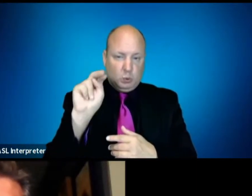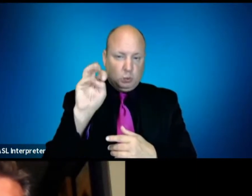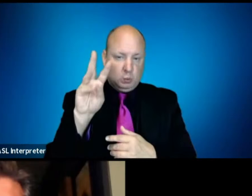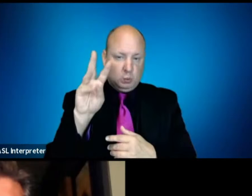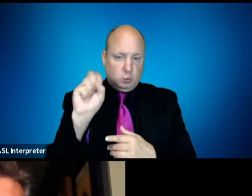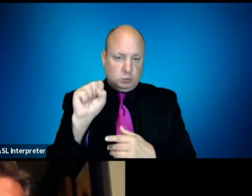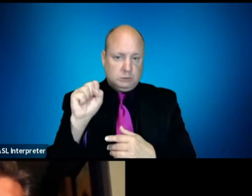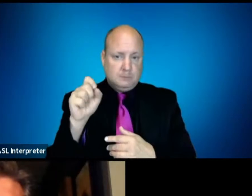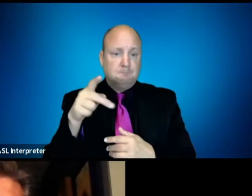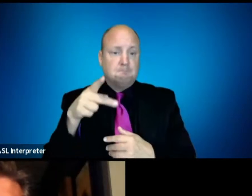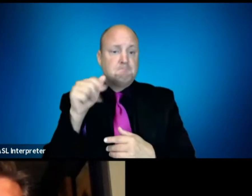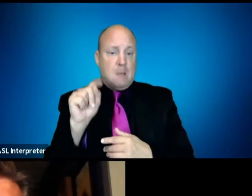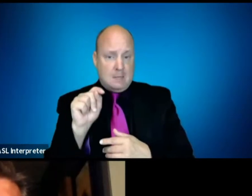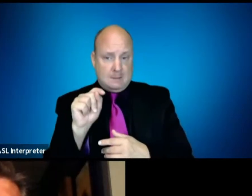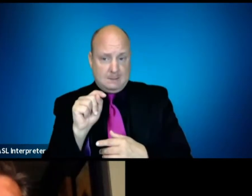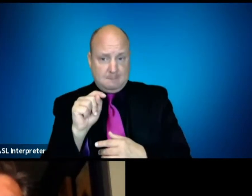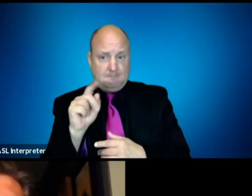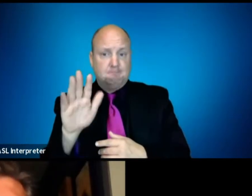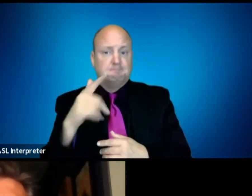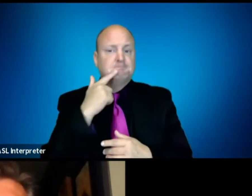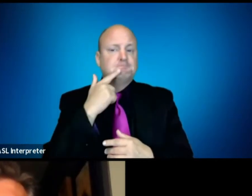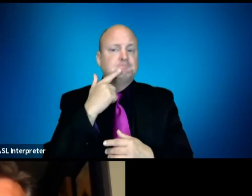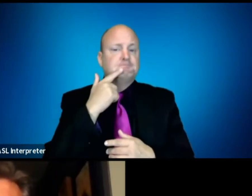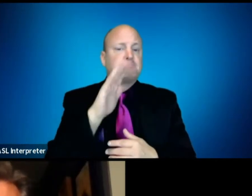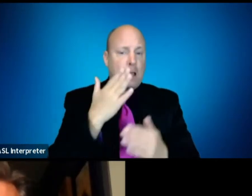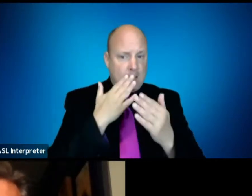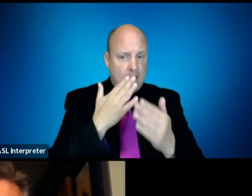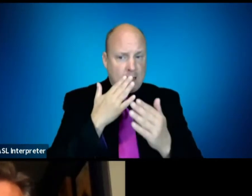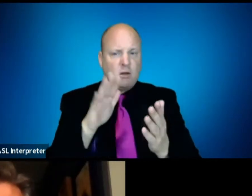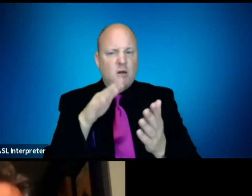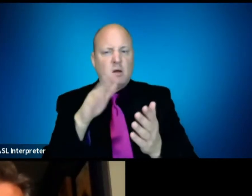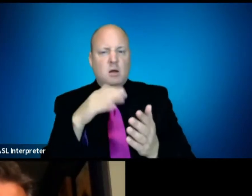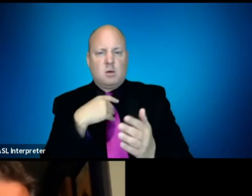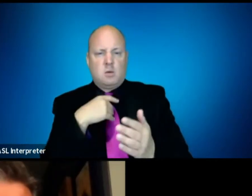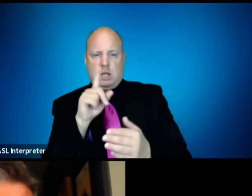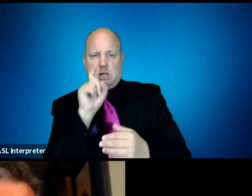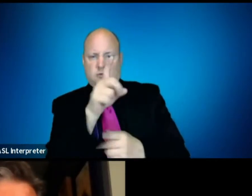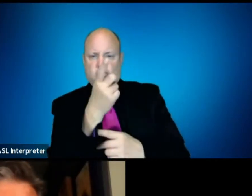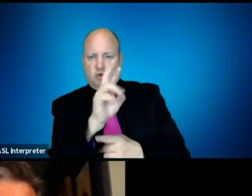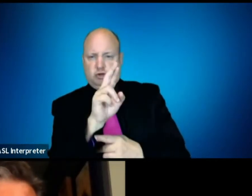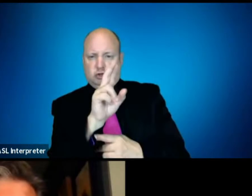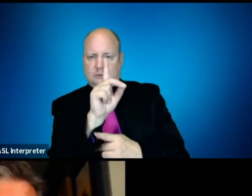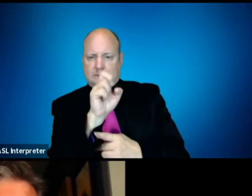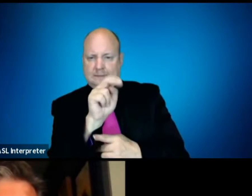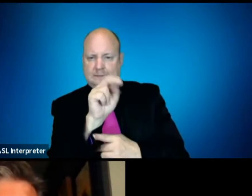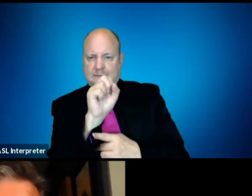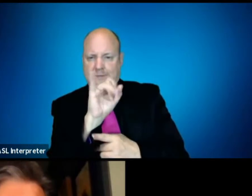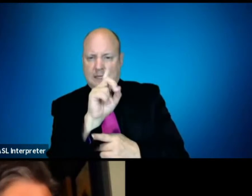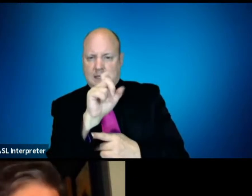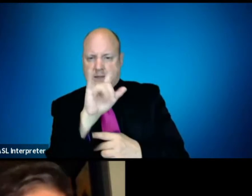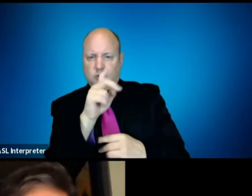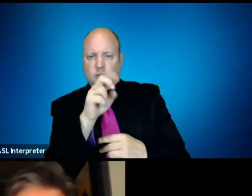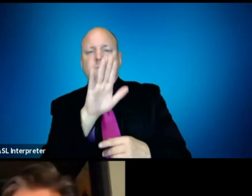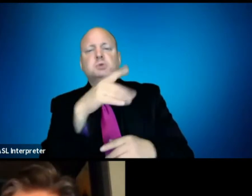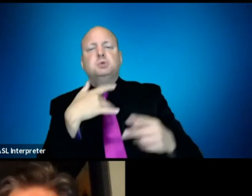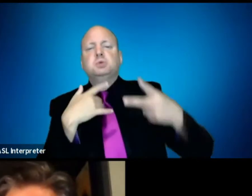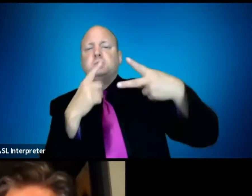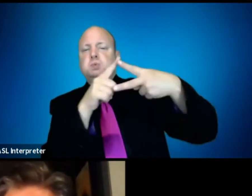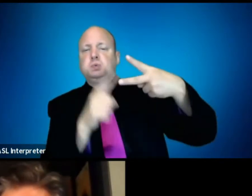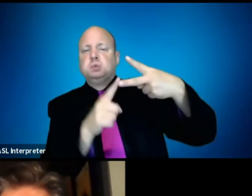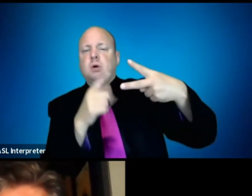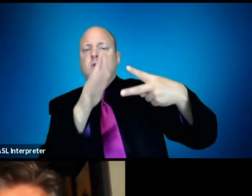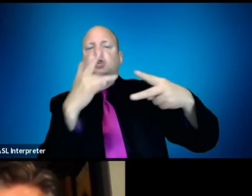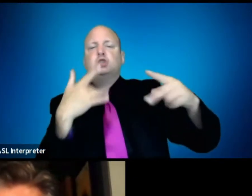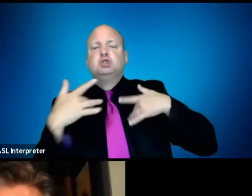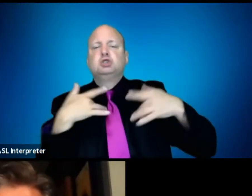Well, thanks. Doc, so double question. Number one, what are your concerns about the new Mu variant? And